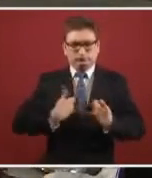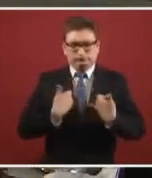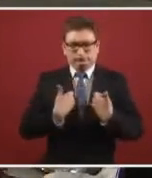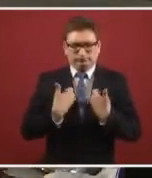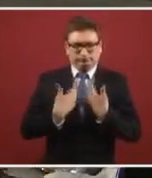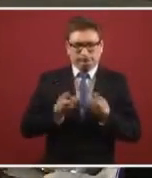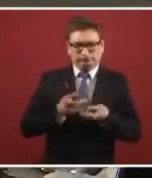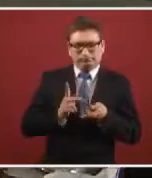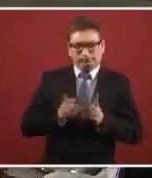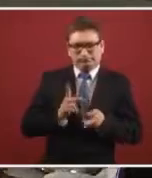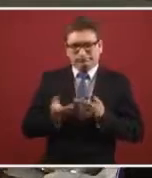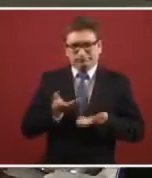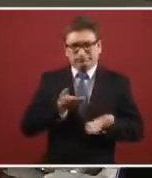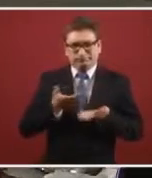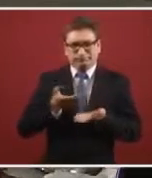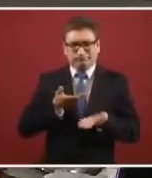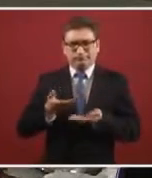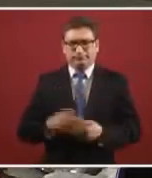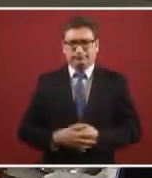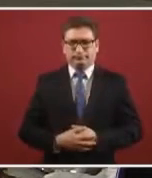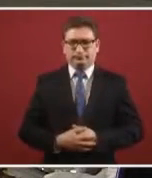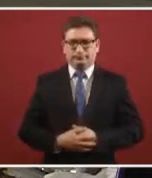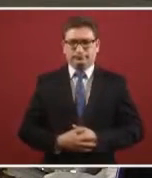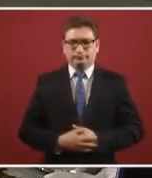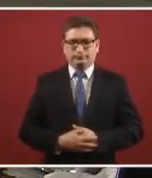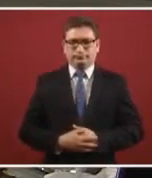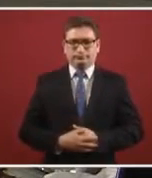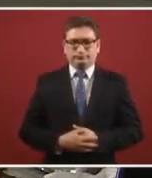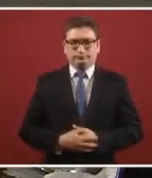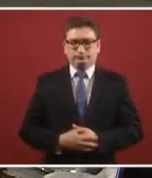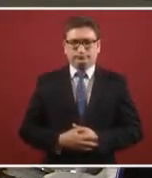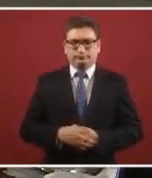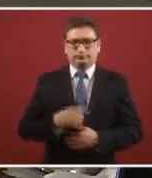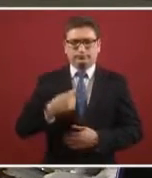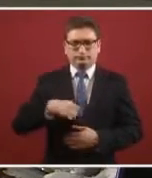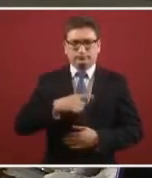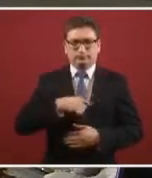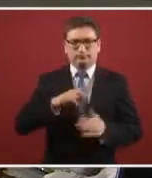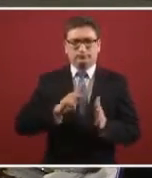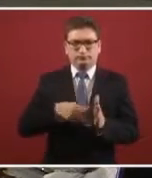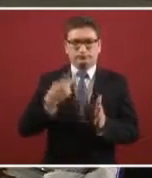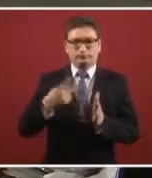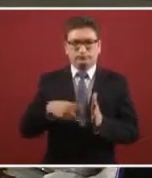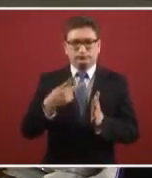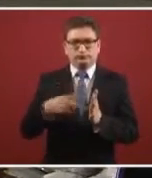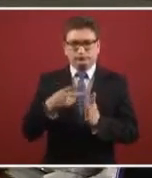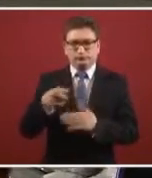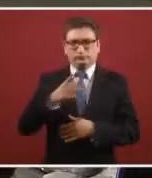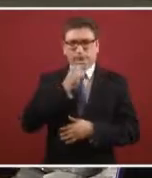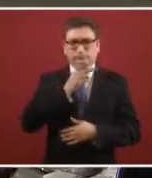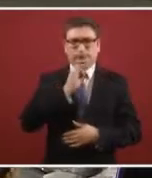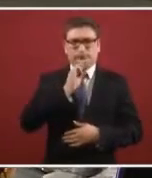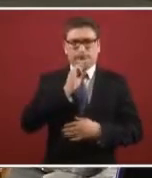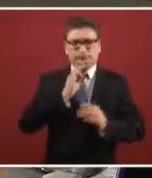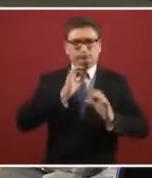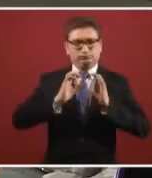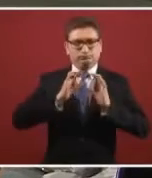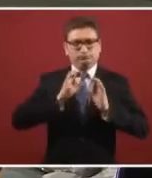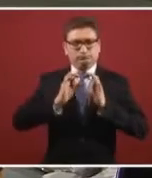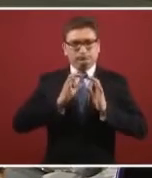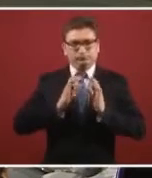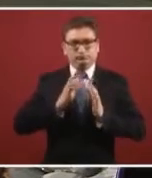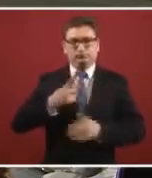the youth. Hemos estado varias veces And we have been en there comunicación several con times ellos. in communication with Tenemos